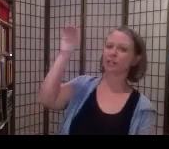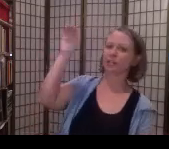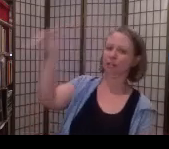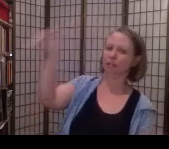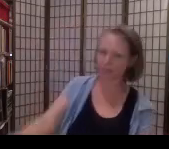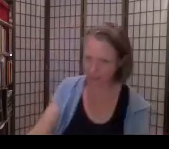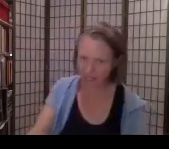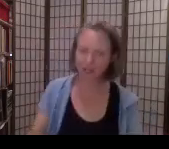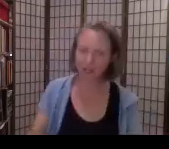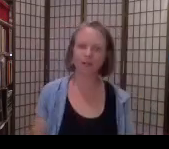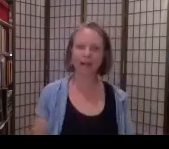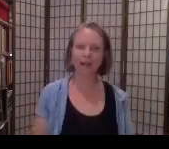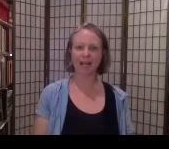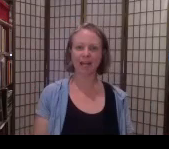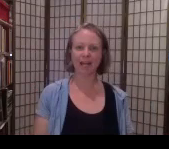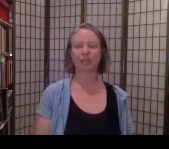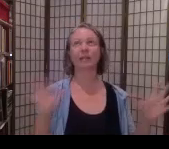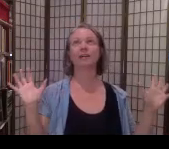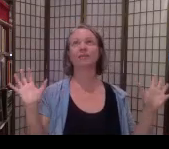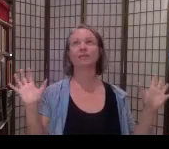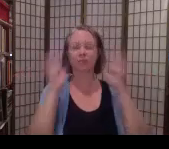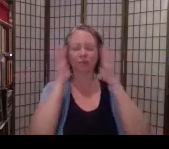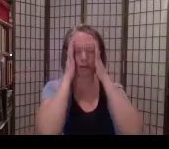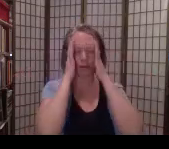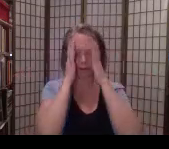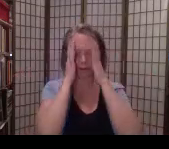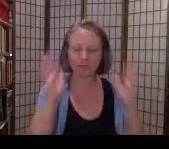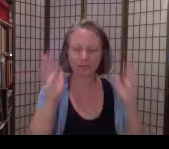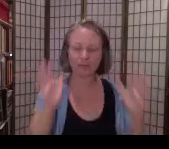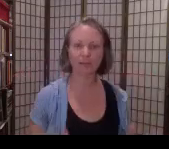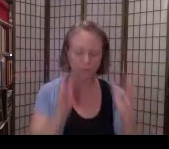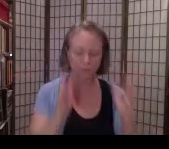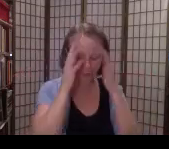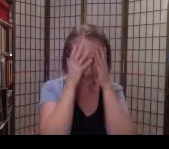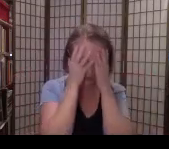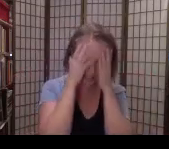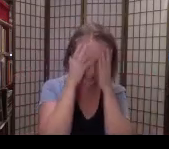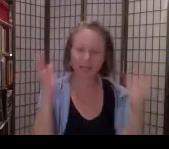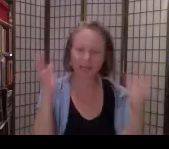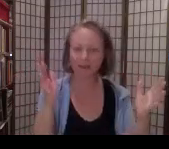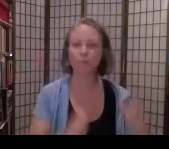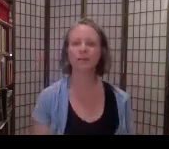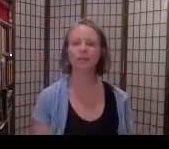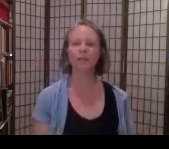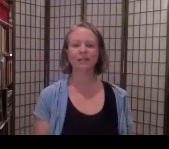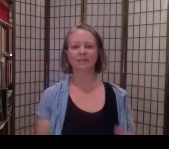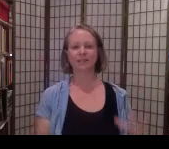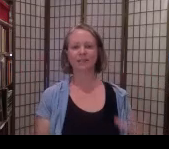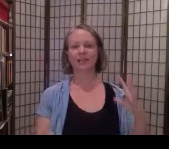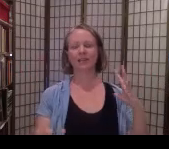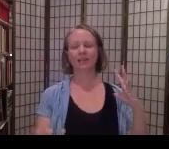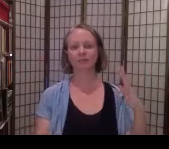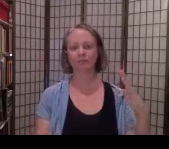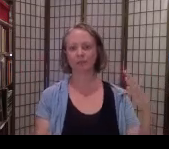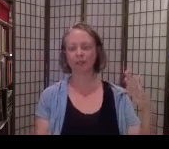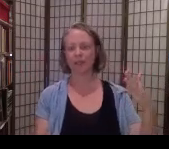just crash. Like, oh my God, there's all this horrible stuff going on in the world. How could I possibly have hope? Saying